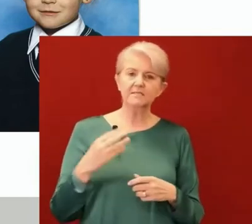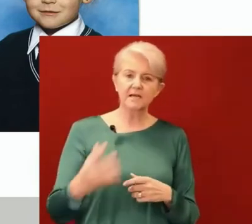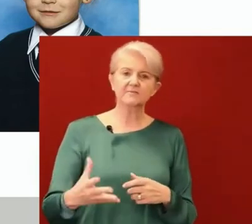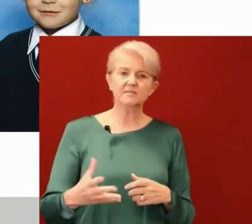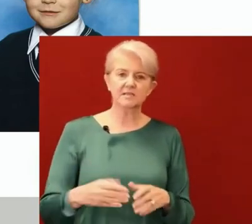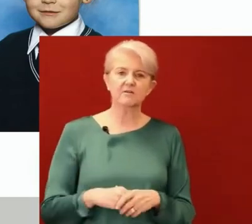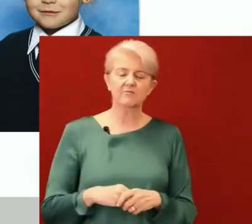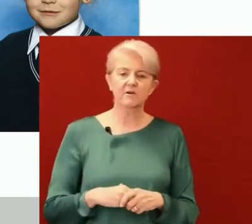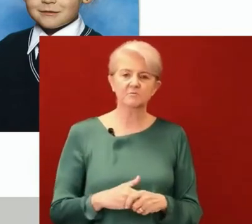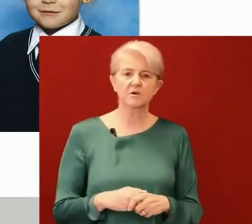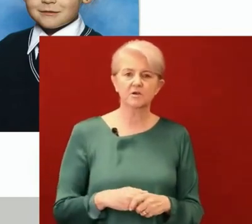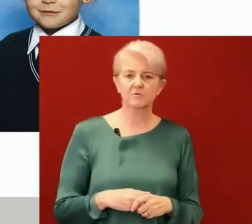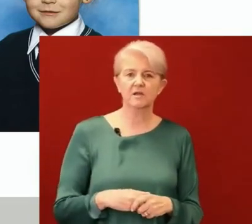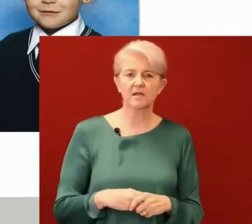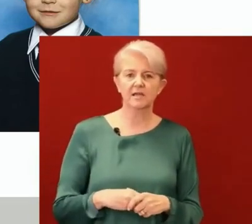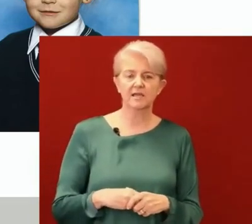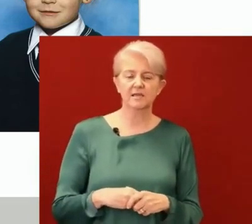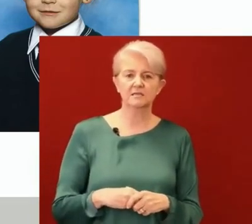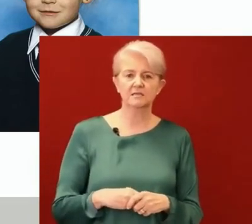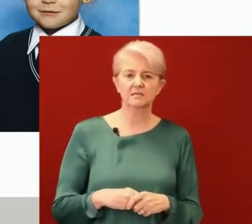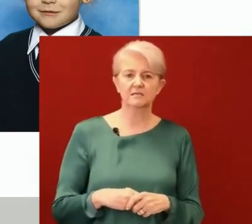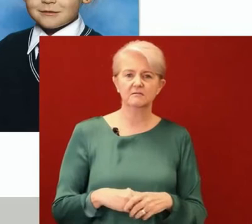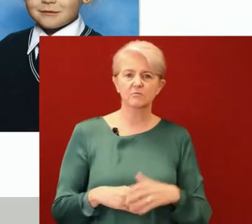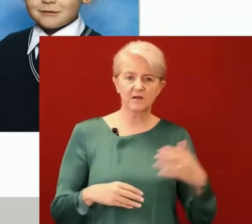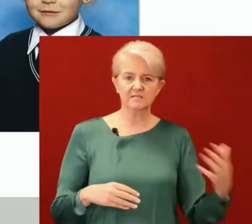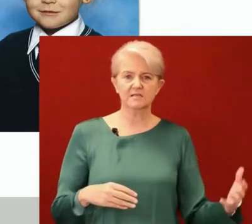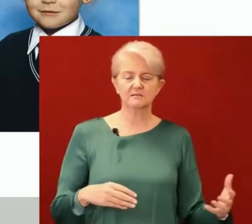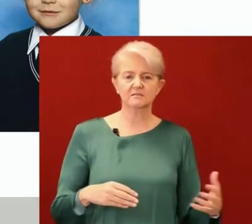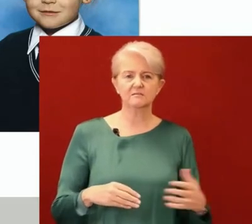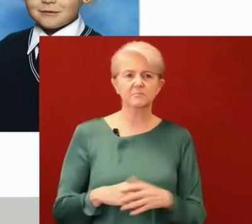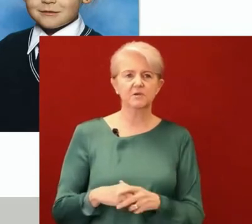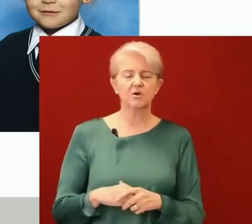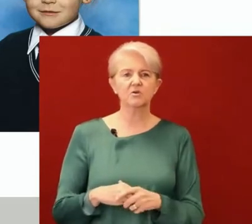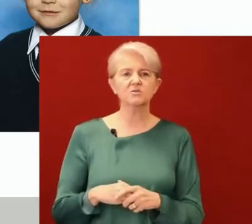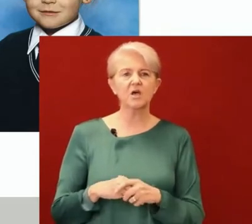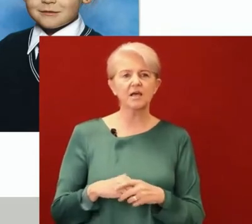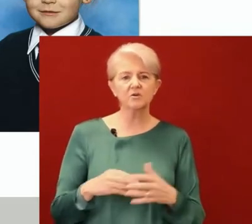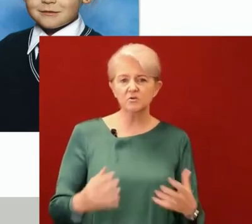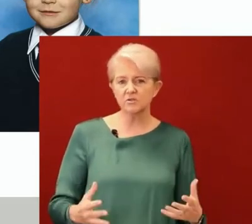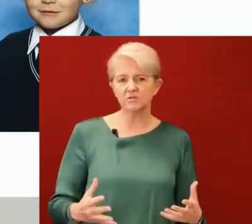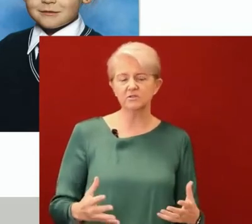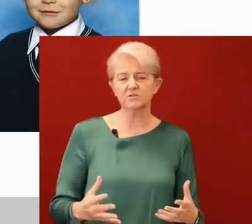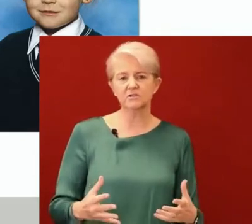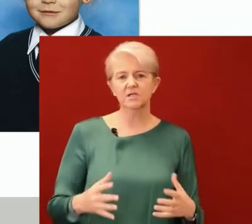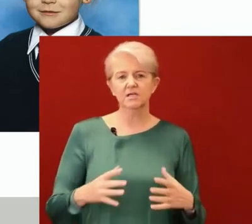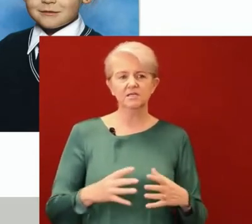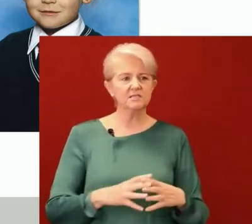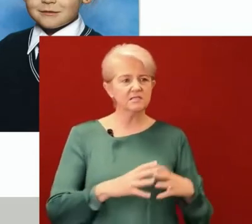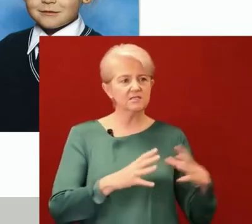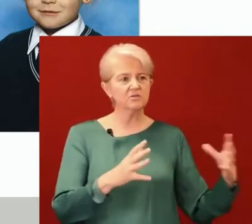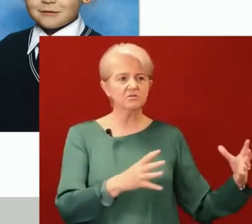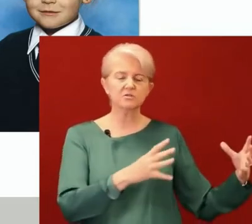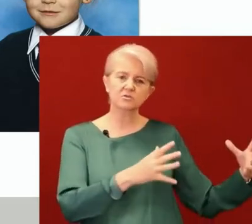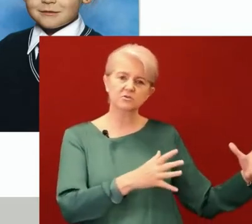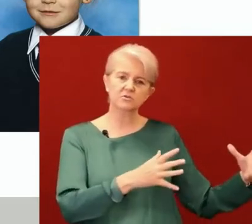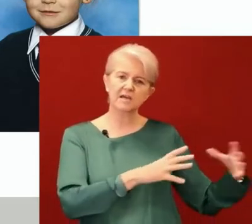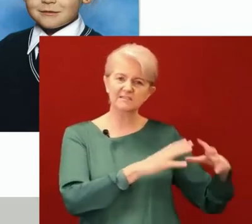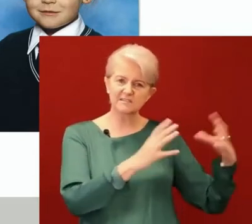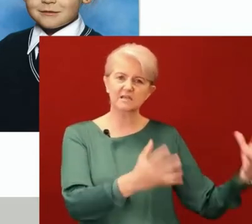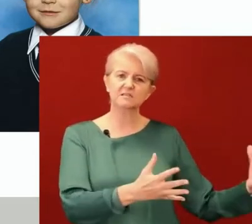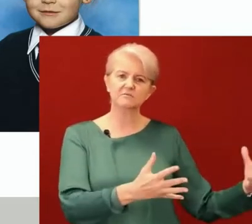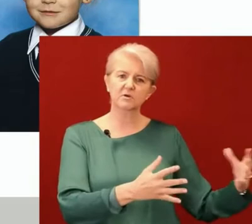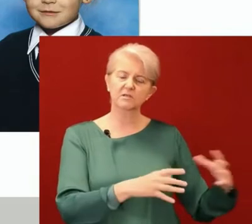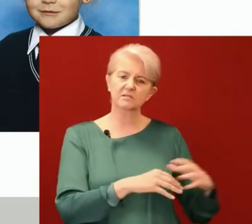But I did have to sacrifice my career in one sense, because I couldn't continue to do